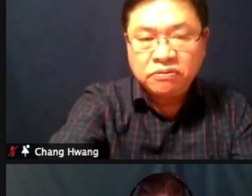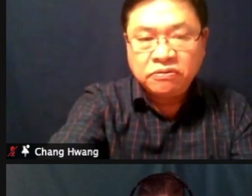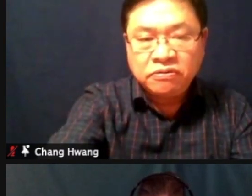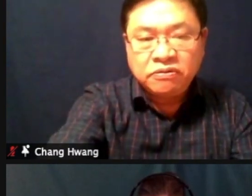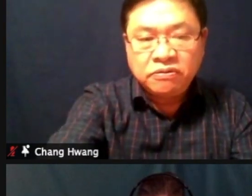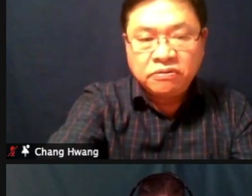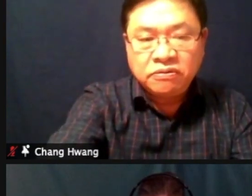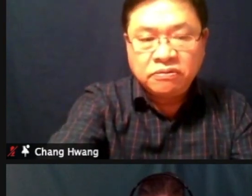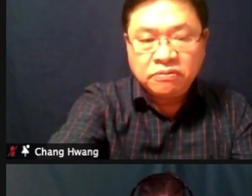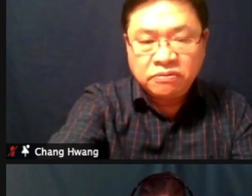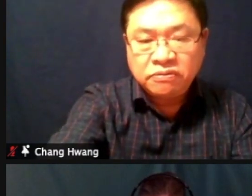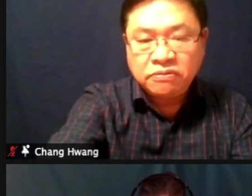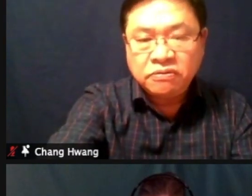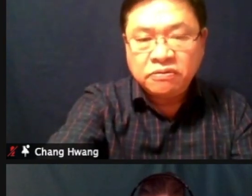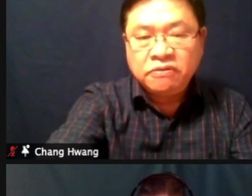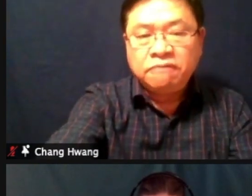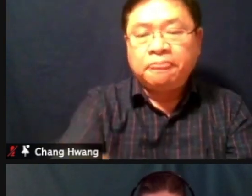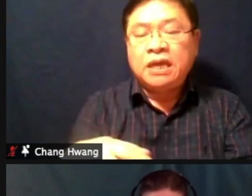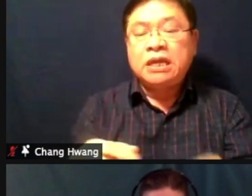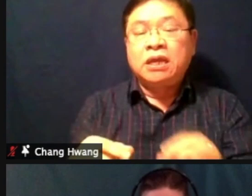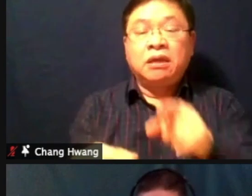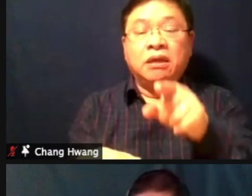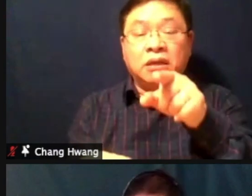about 390,000 deaf people.